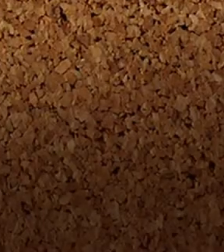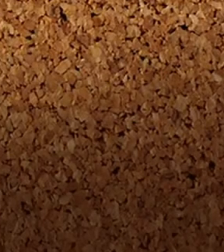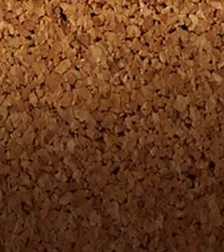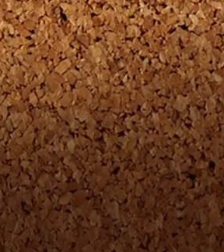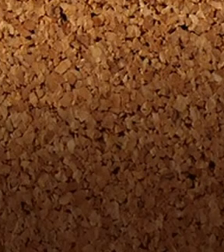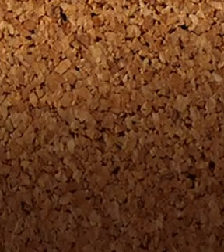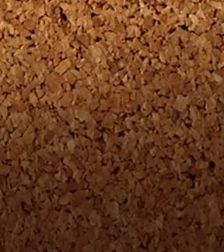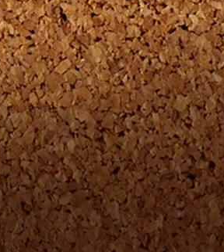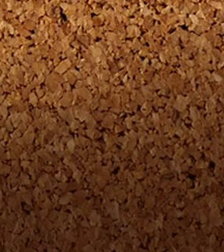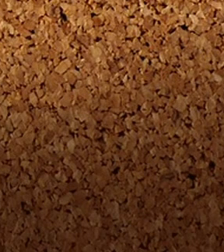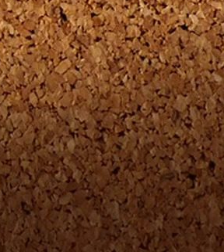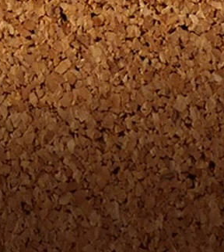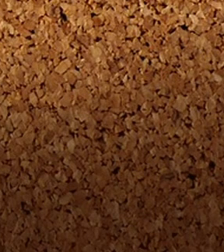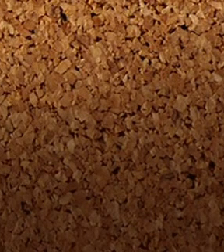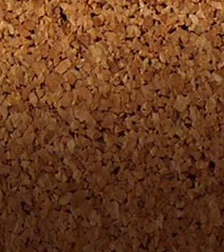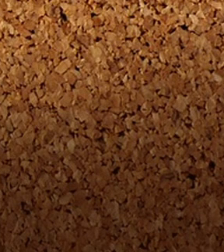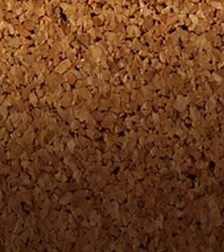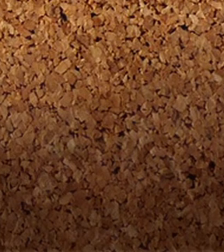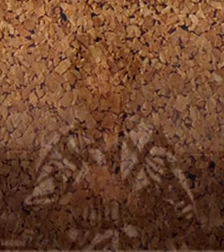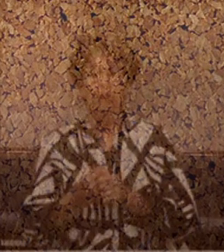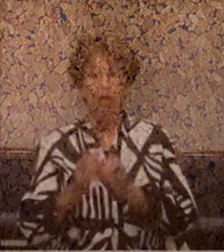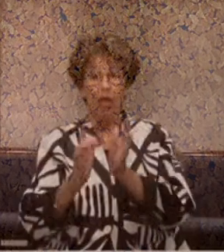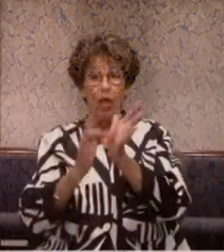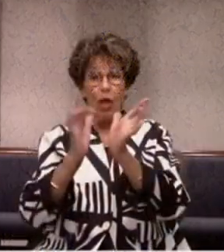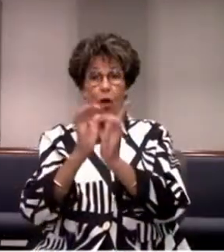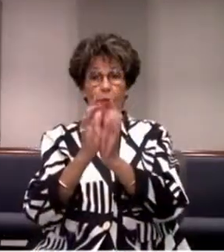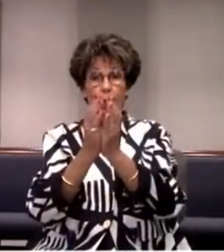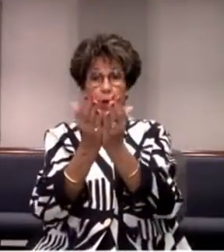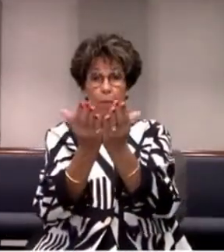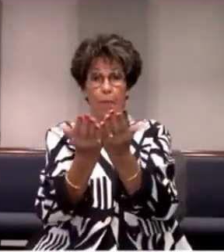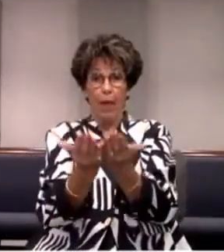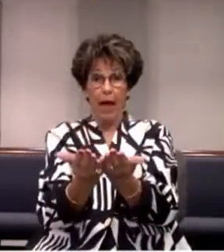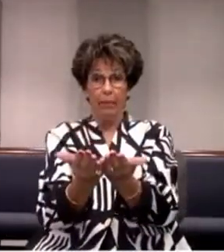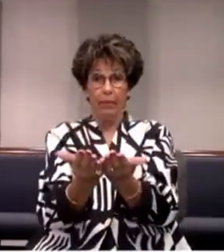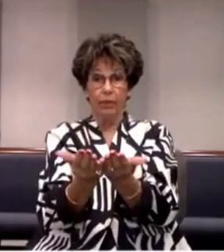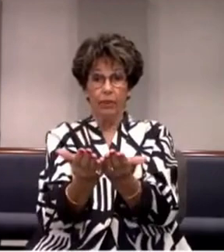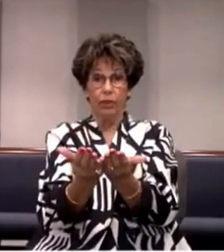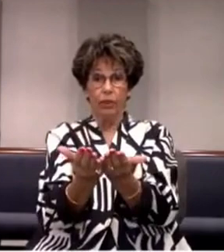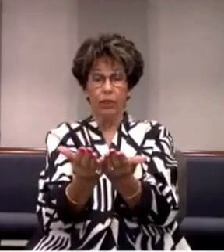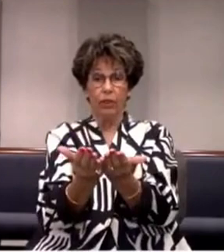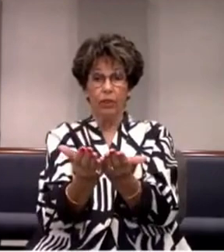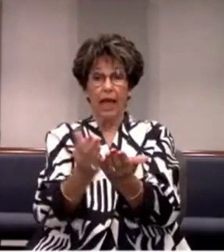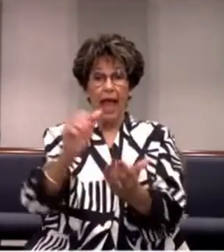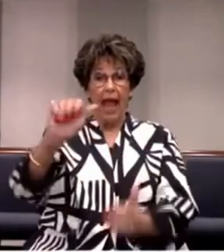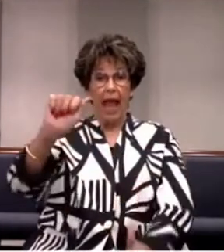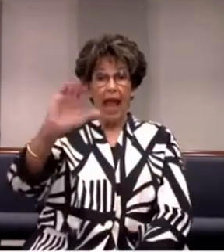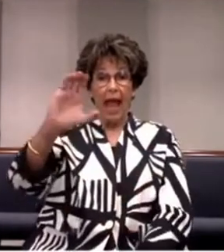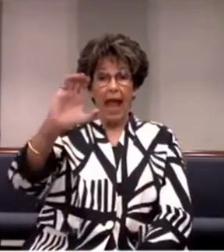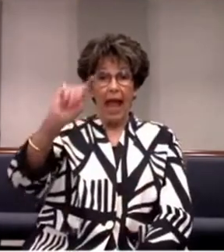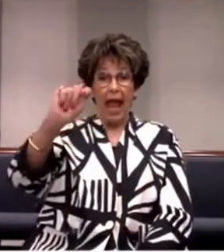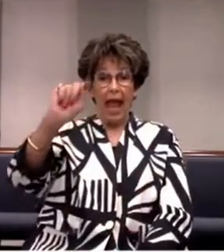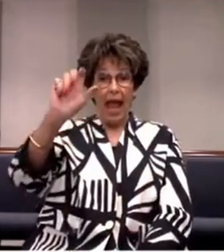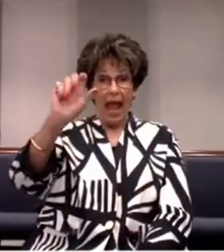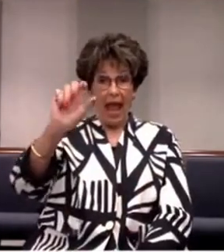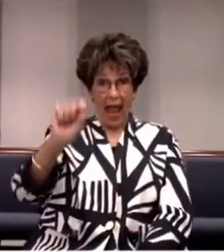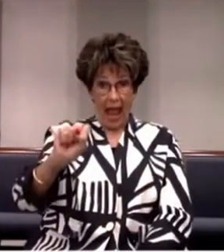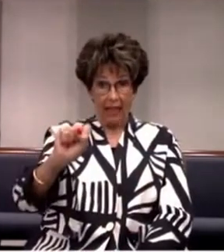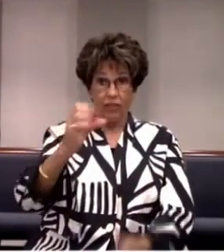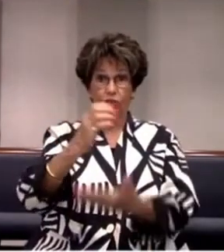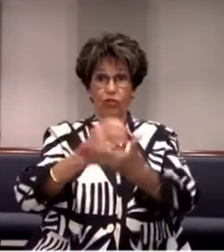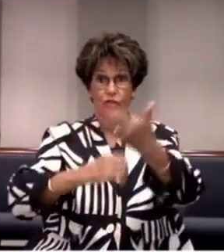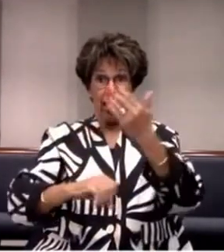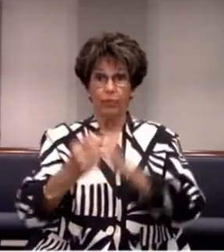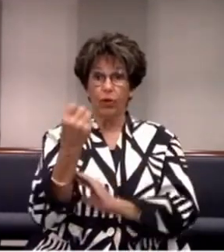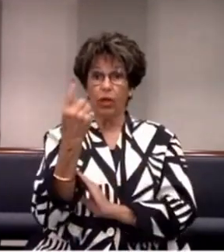Seated, if you would, please. Take your Bibles and find the book of Acts tonight, Acts chapter 11. I do want you to write in one more prayer